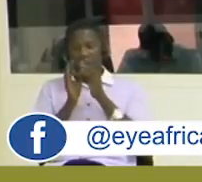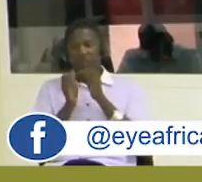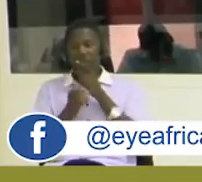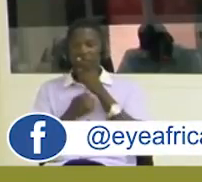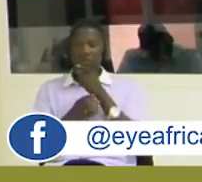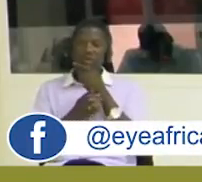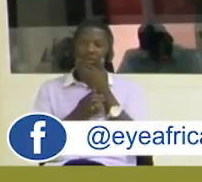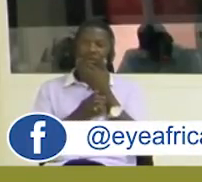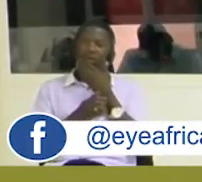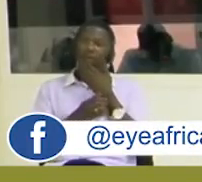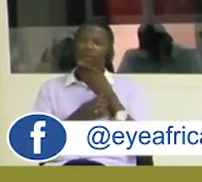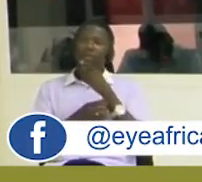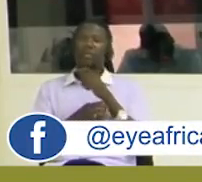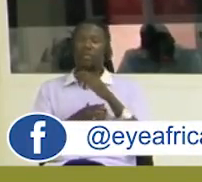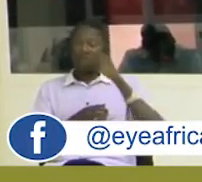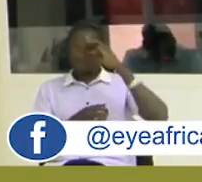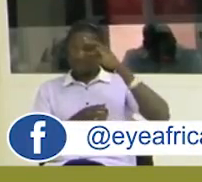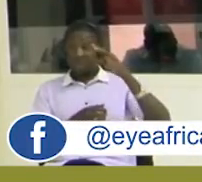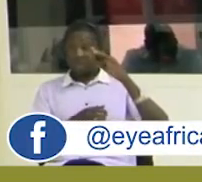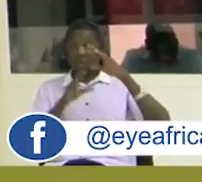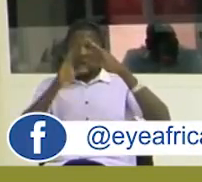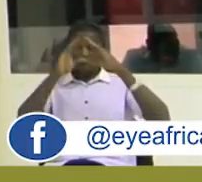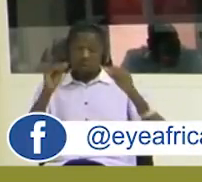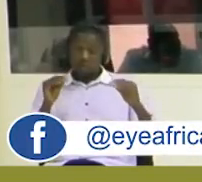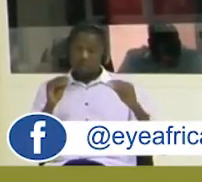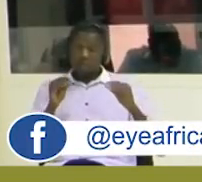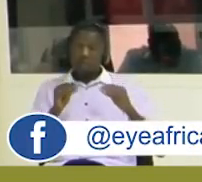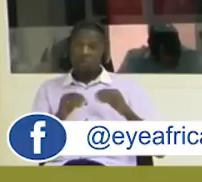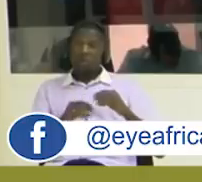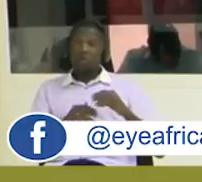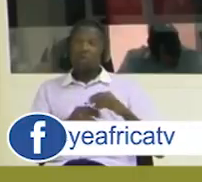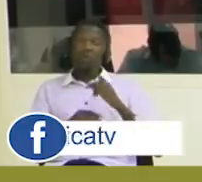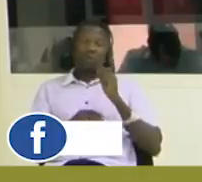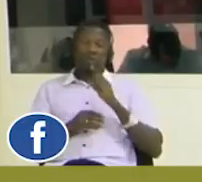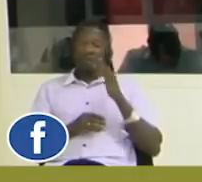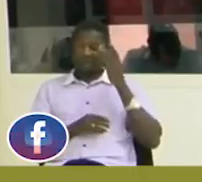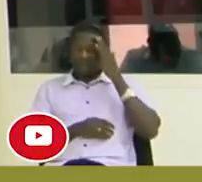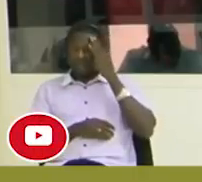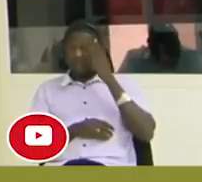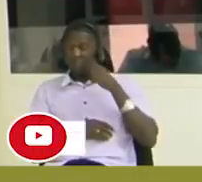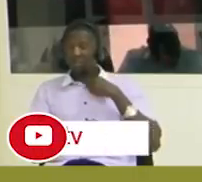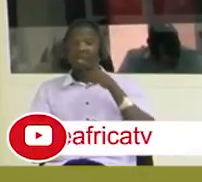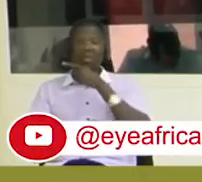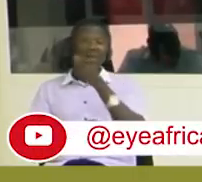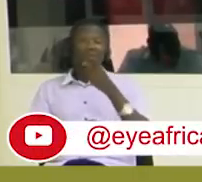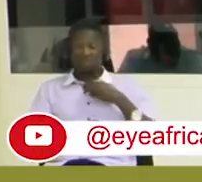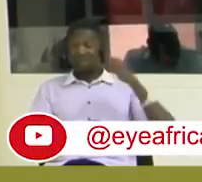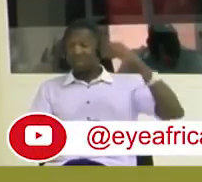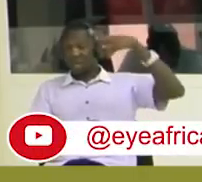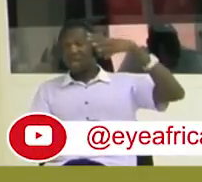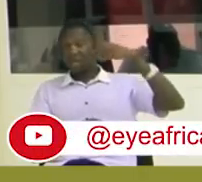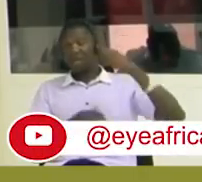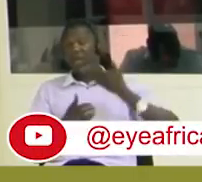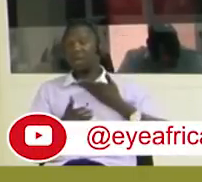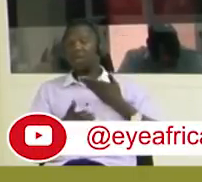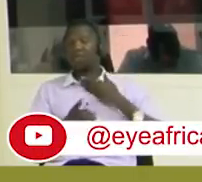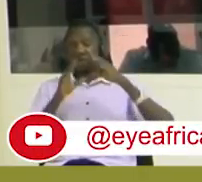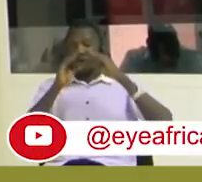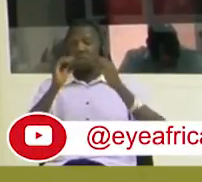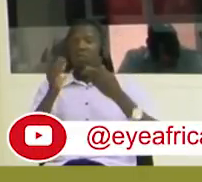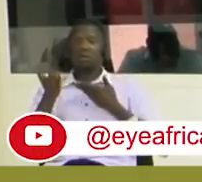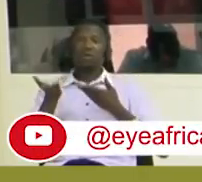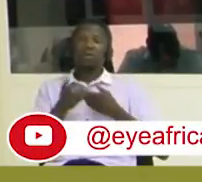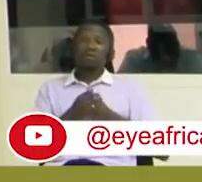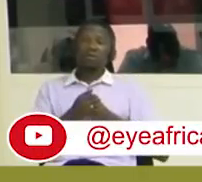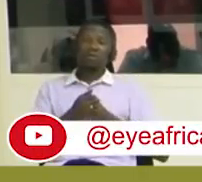that this is a minister's home. One would expect that there would be light in the home. Mm-hmm.